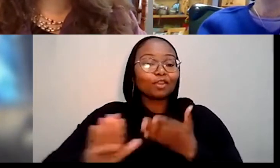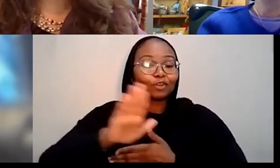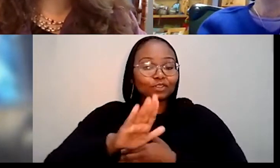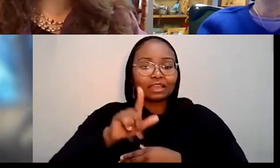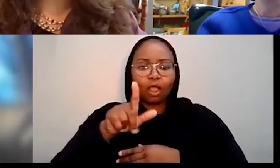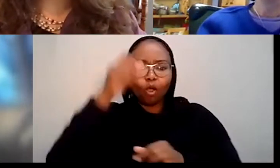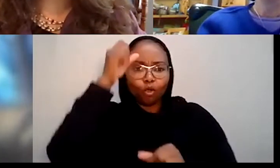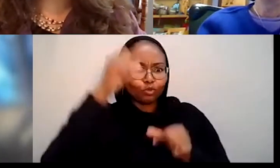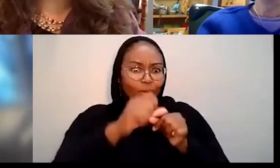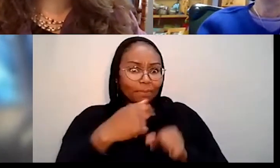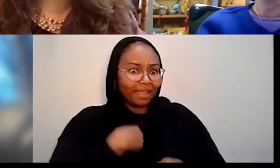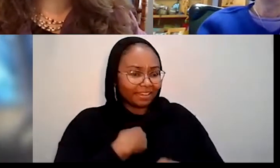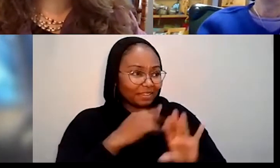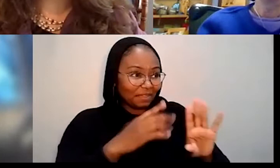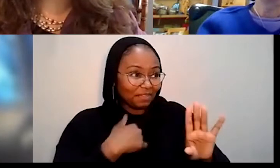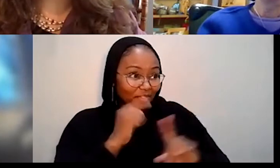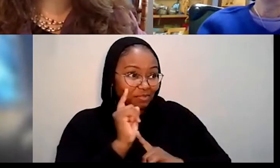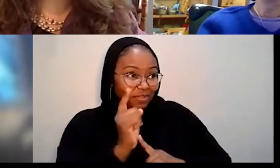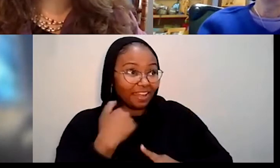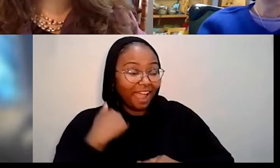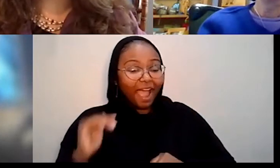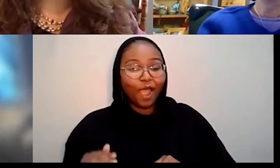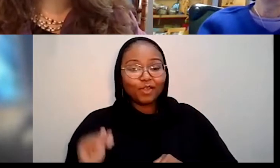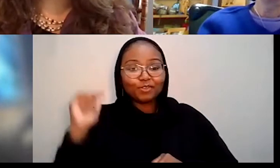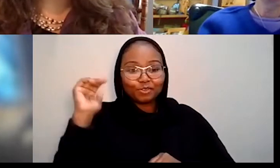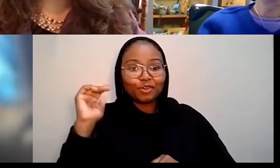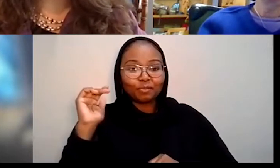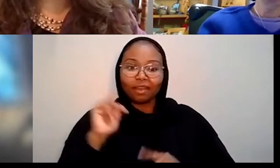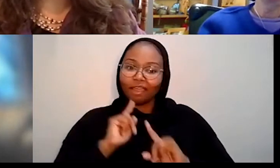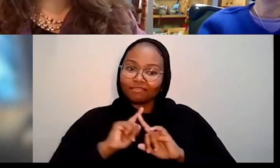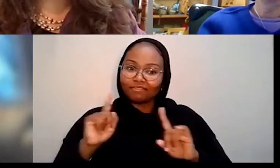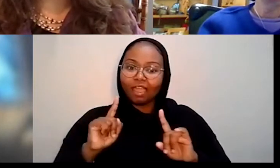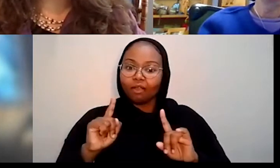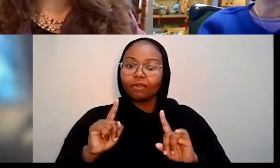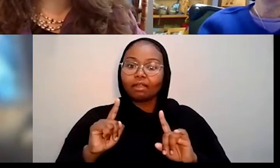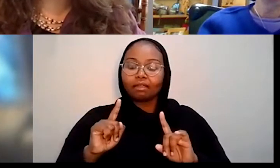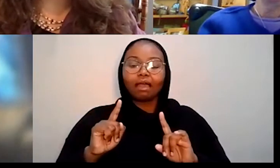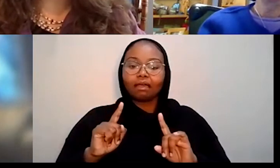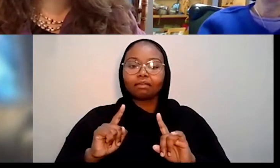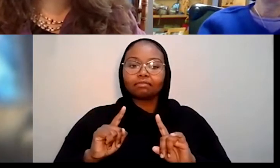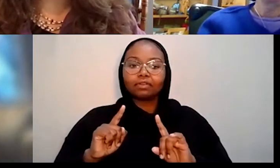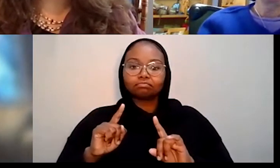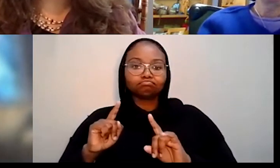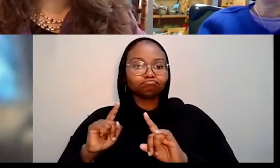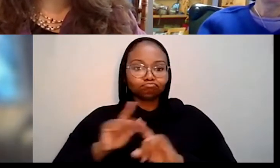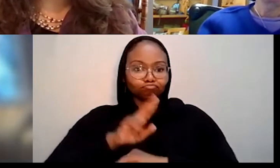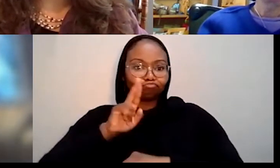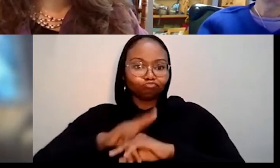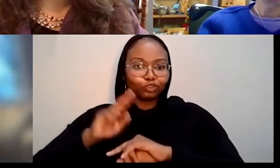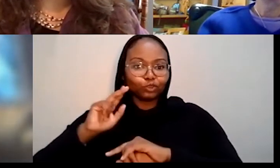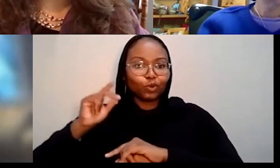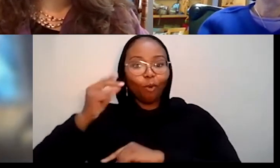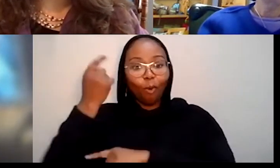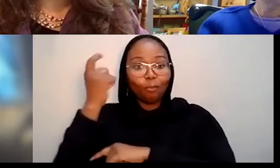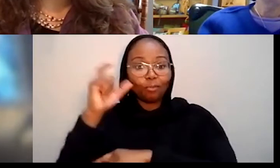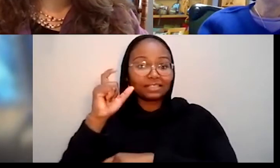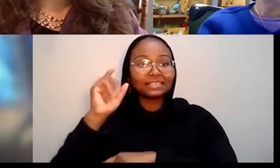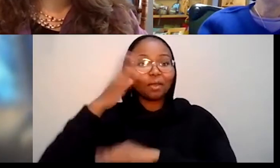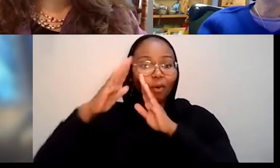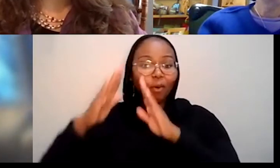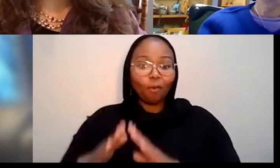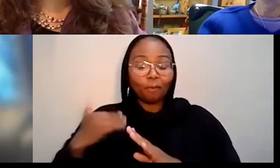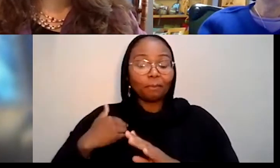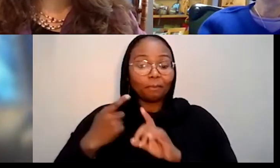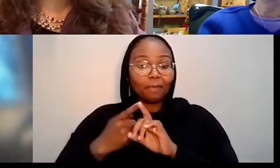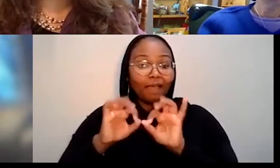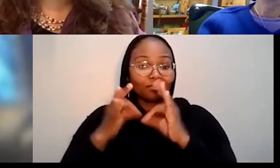got just a minute, you know, I grew up in a very traditional Muslim household. And my family name is Harun,